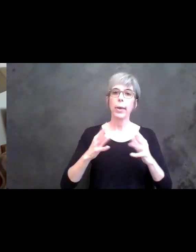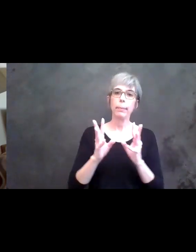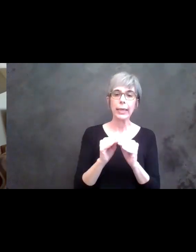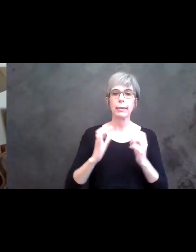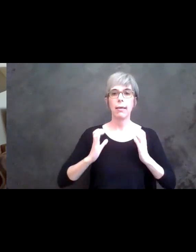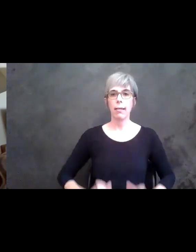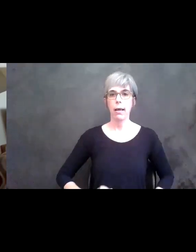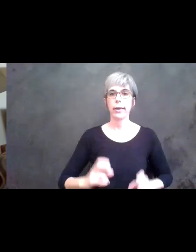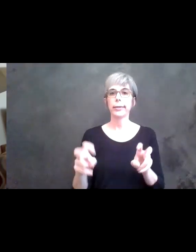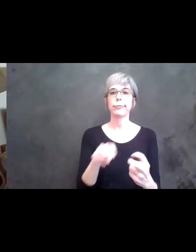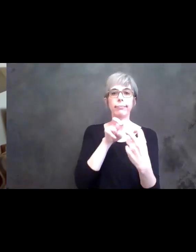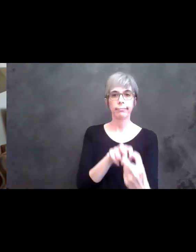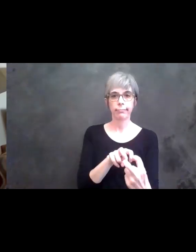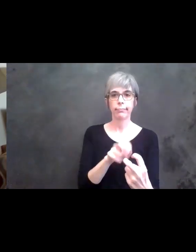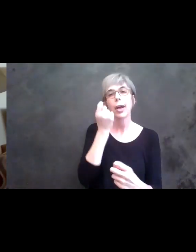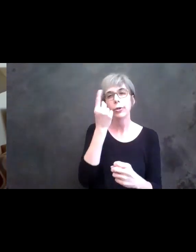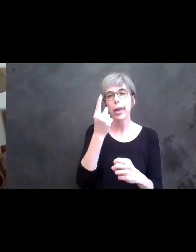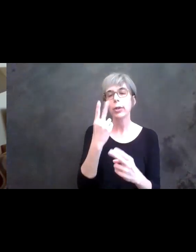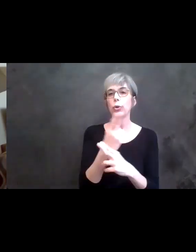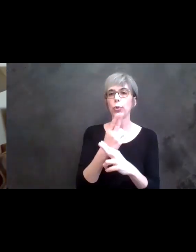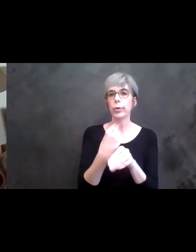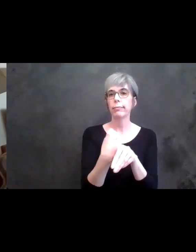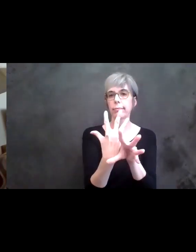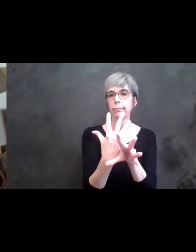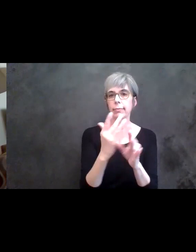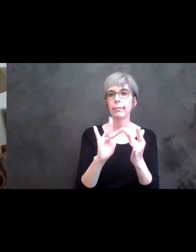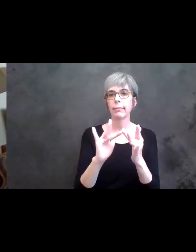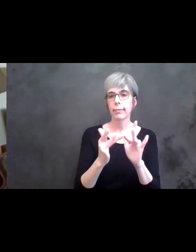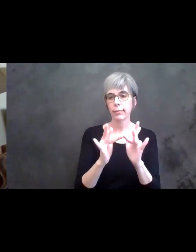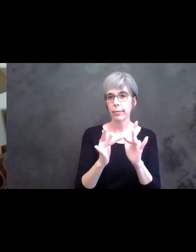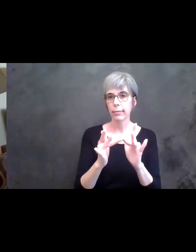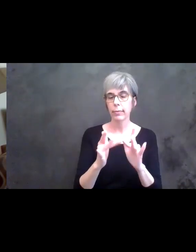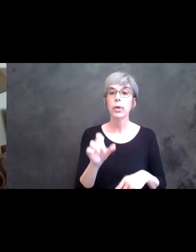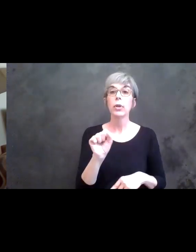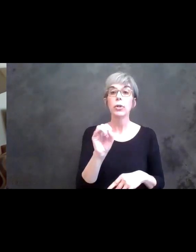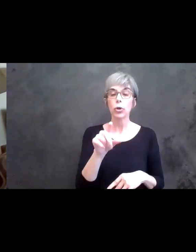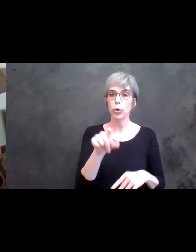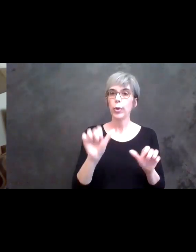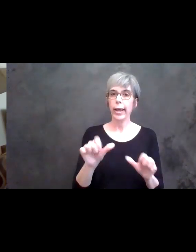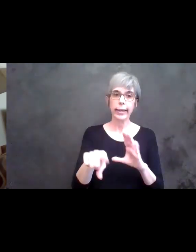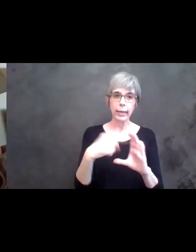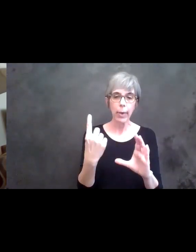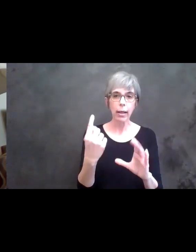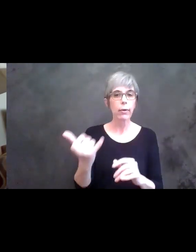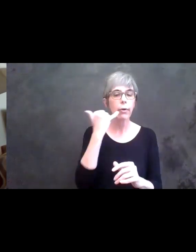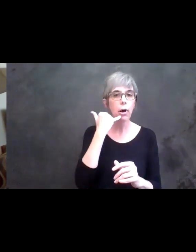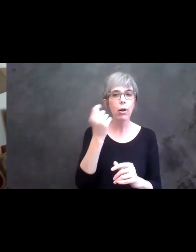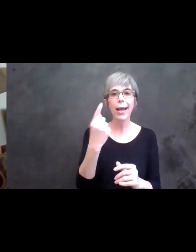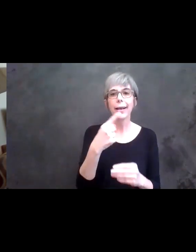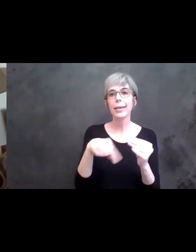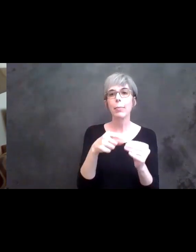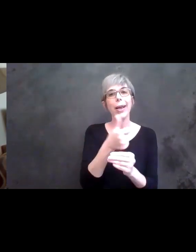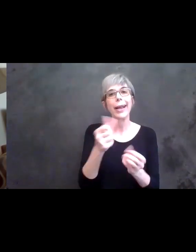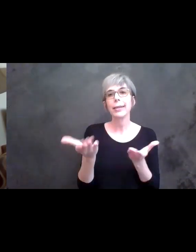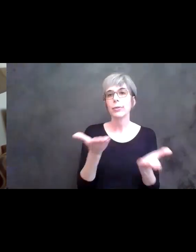community trainings just in that virtual environment. So please feel free to email or call us to talk about any services that may be available